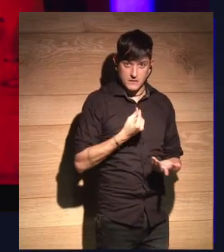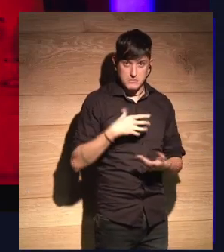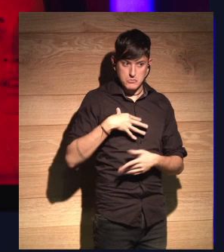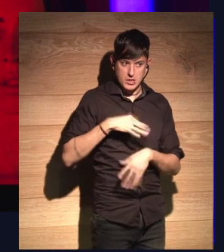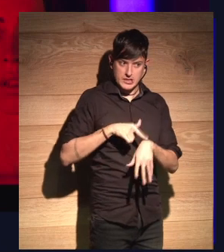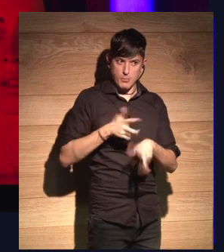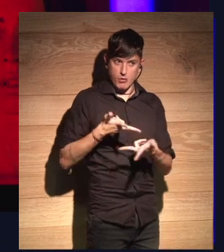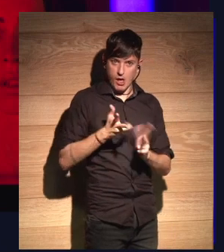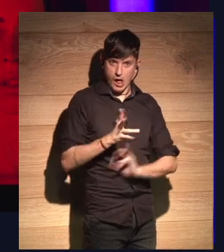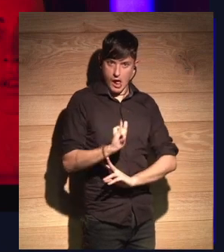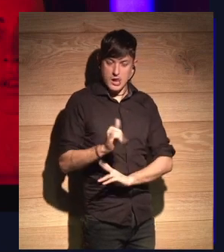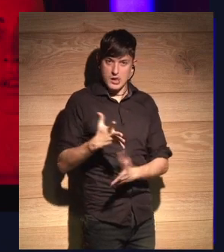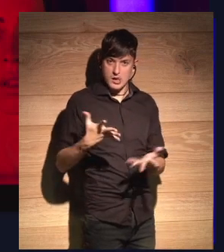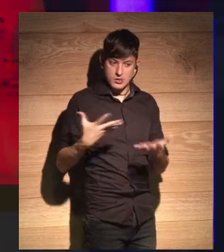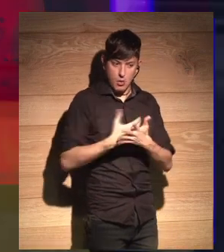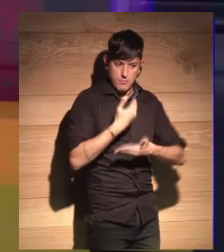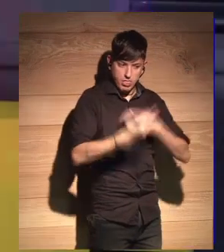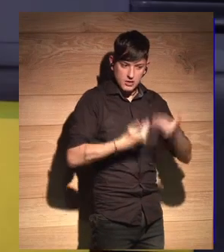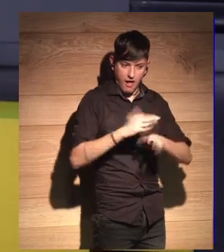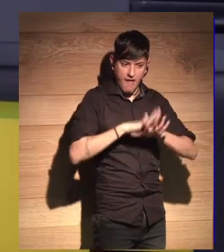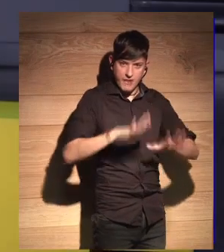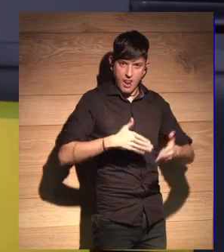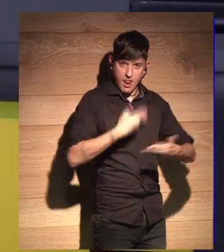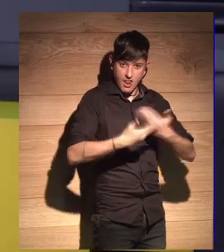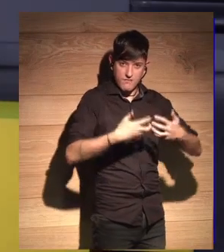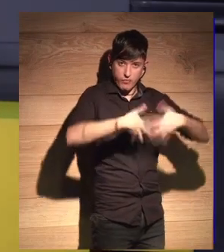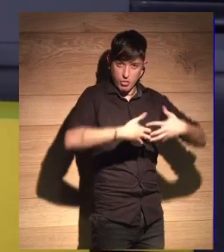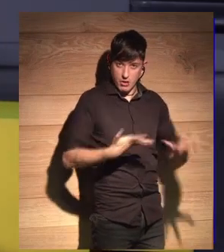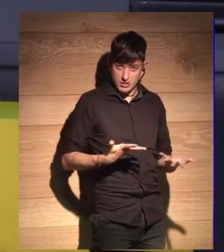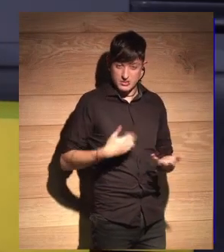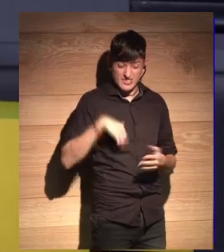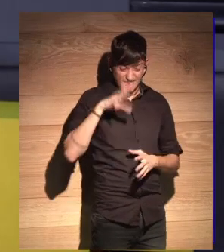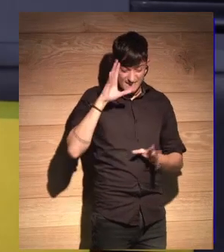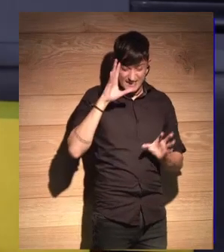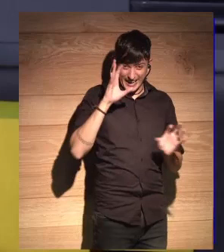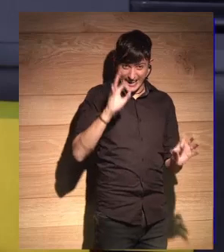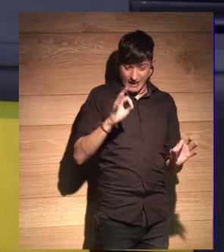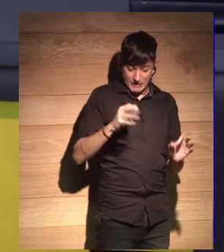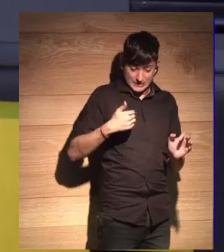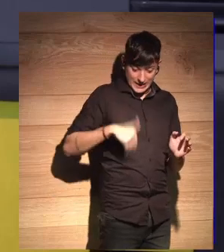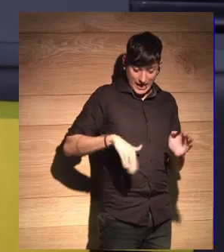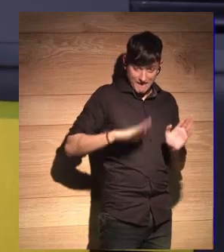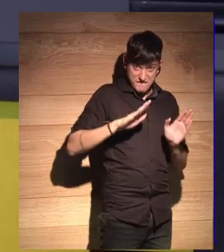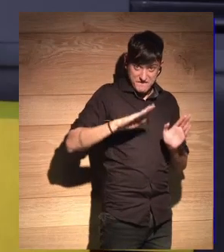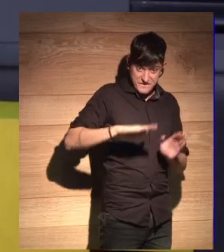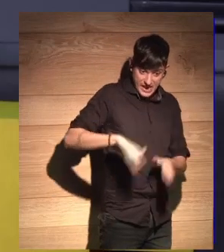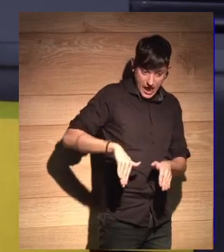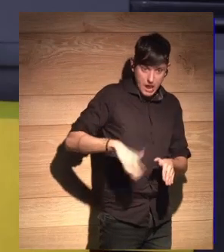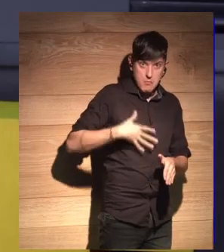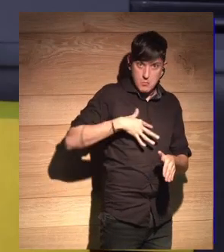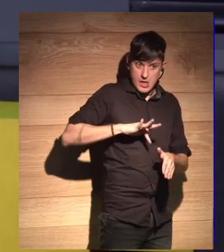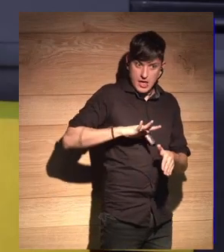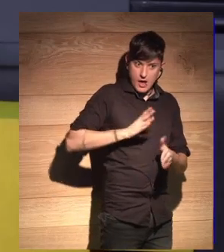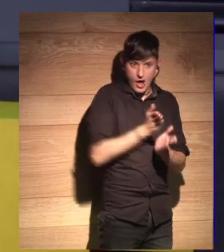whole process go much better. So just when you think you've reached the end, there's always another door that opens. Now, each section